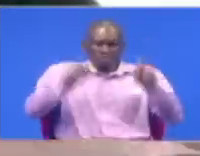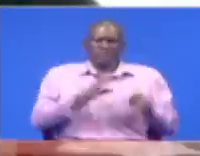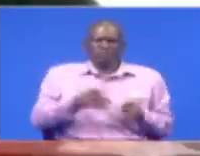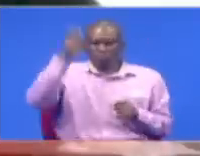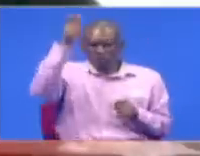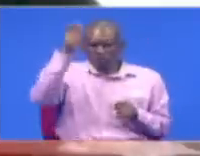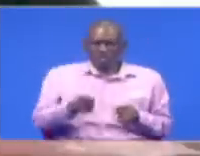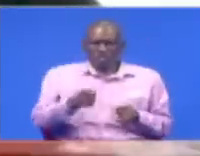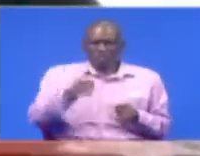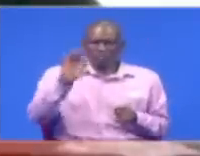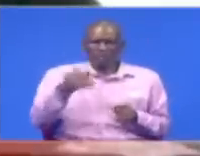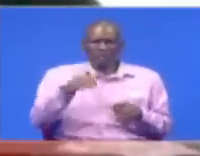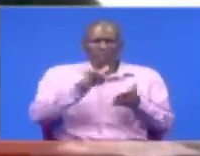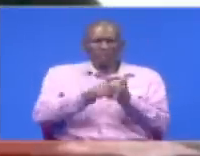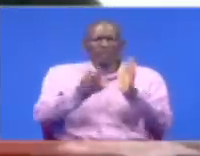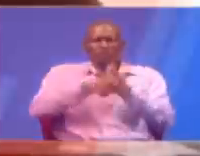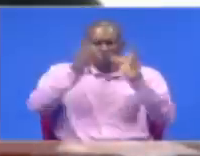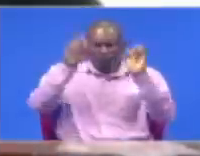judged by